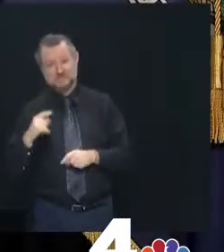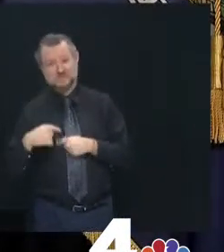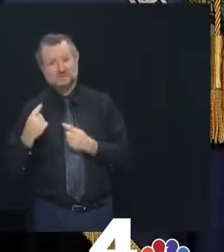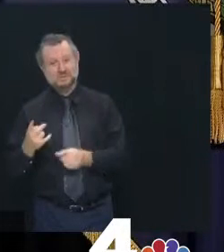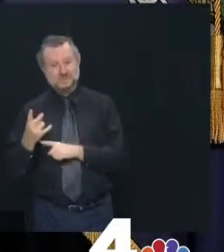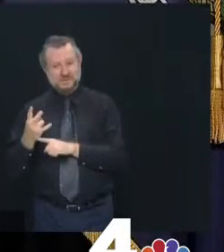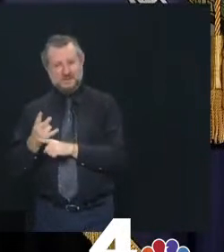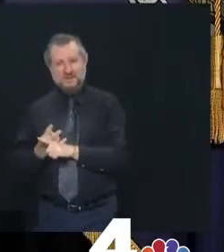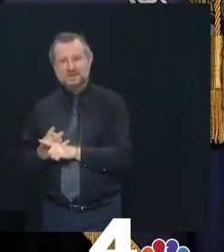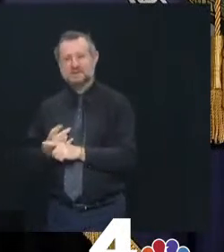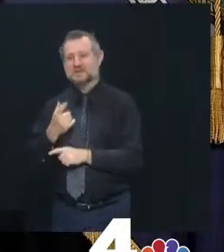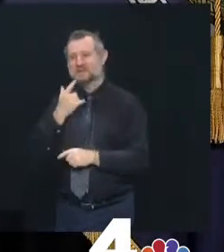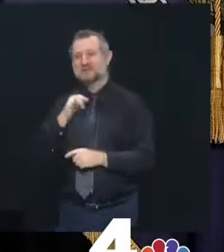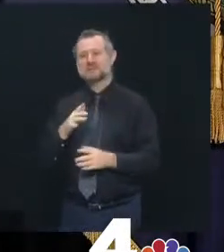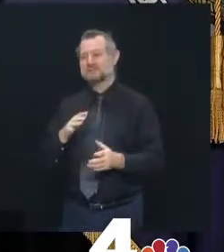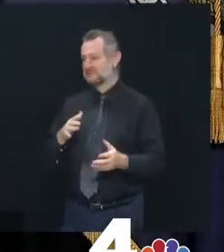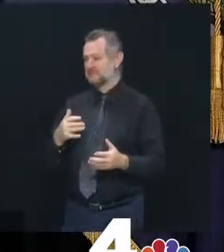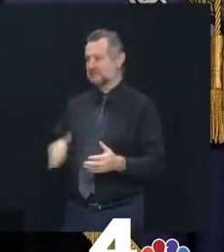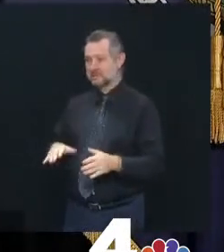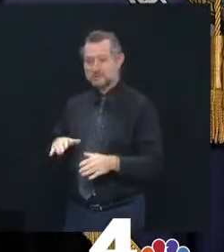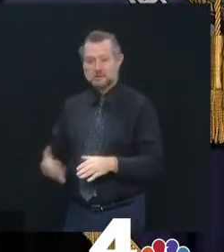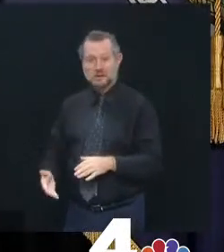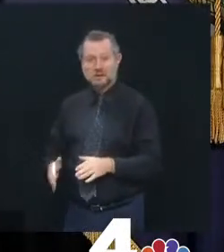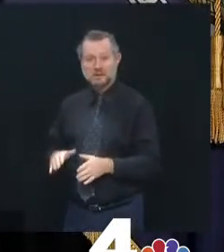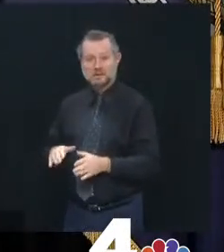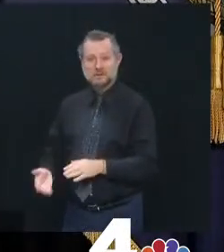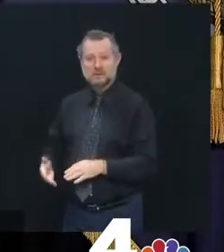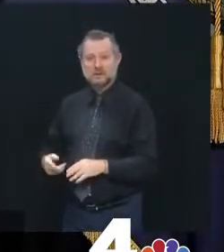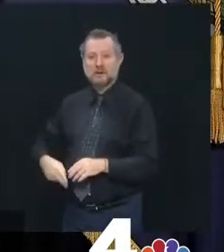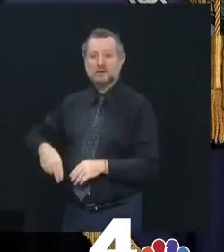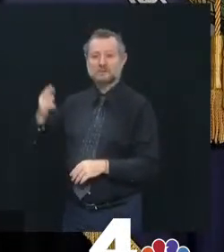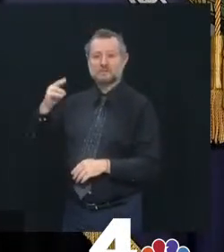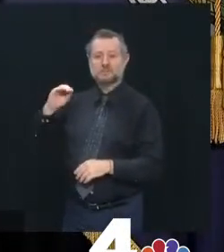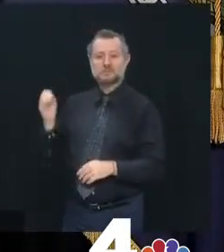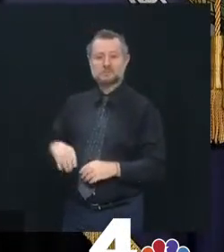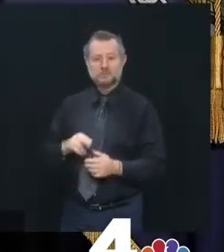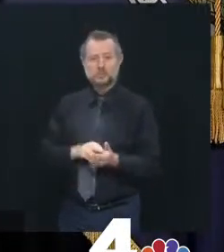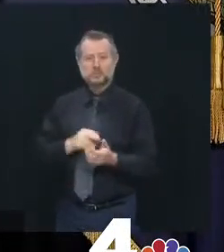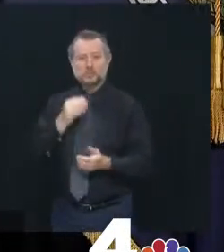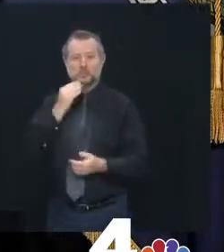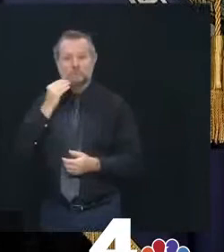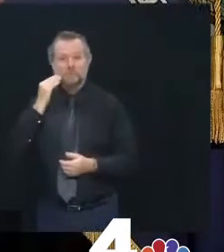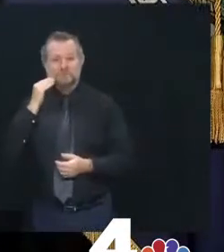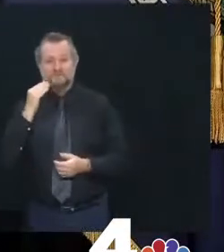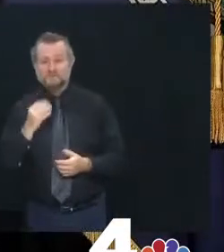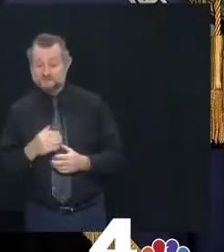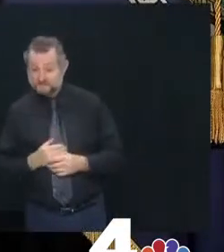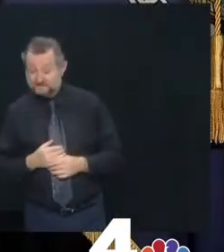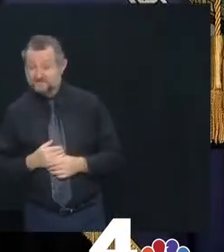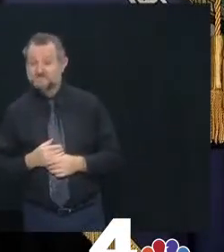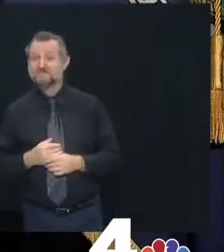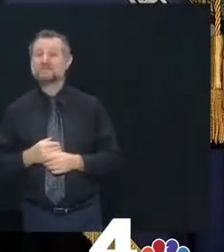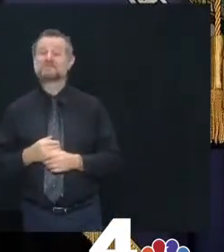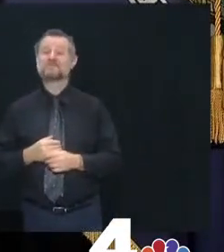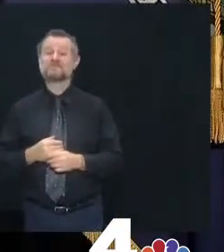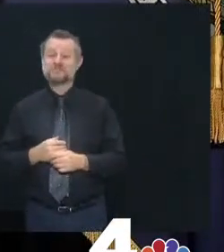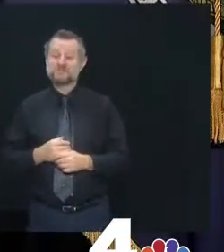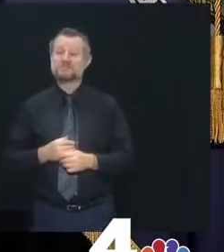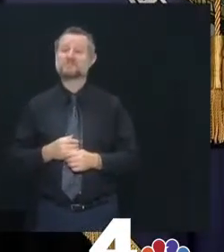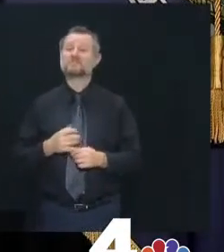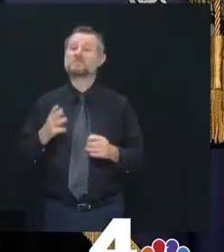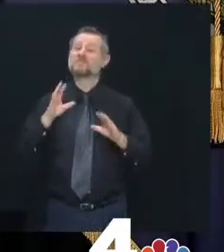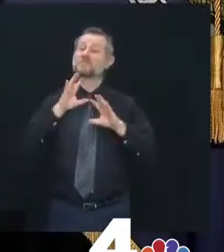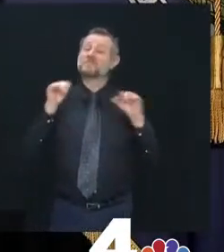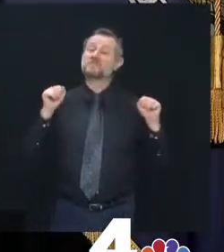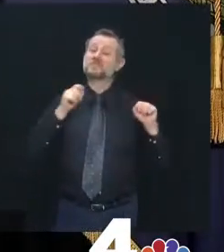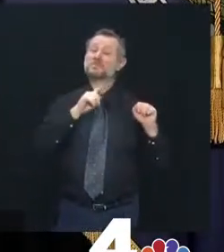months, they're still losing a disproportionate number in nursing homes. So, the administration stopped saying